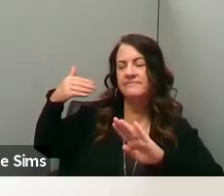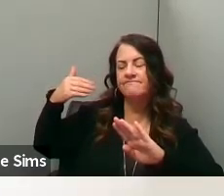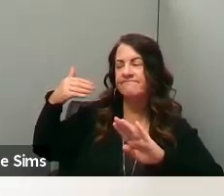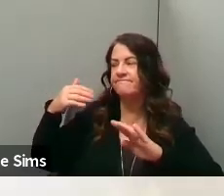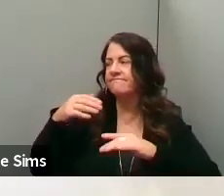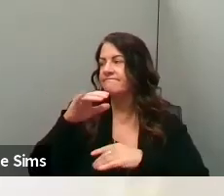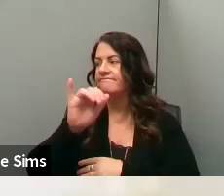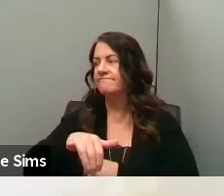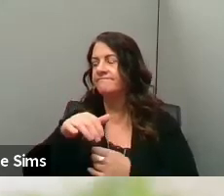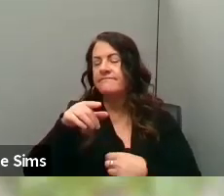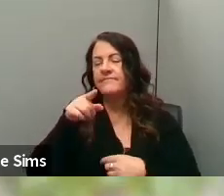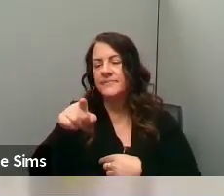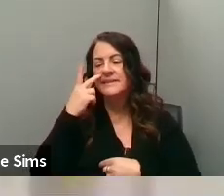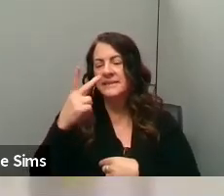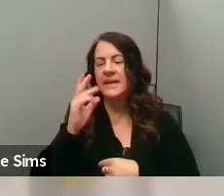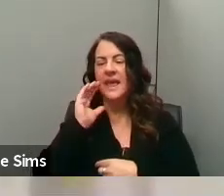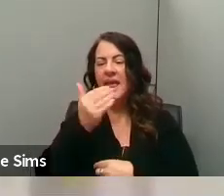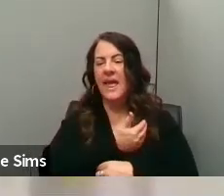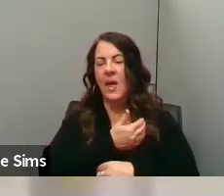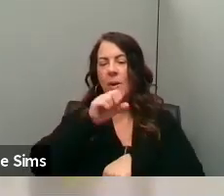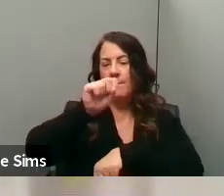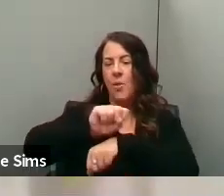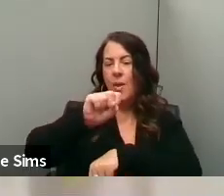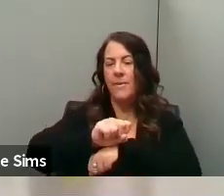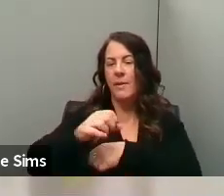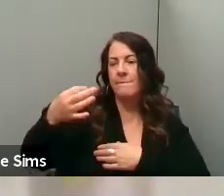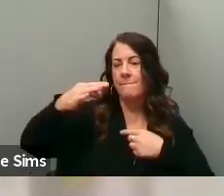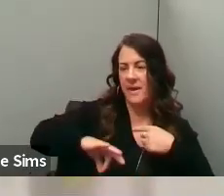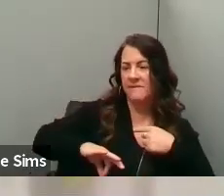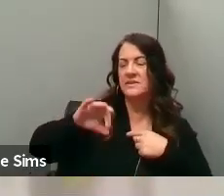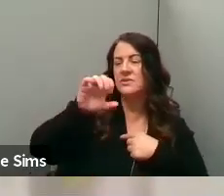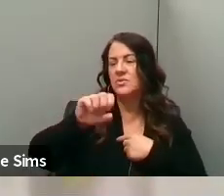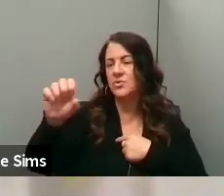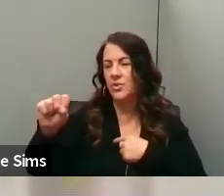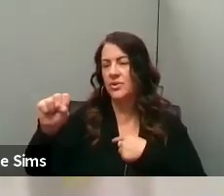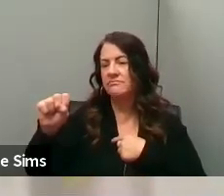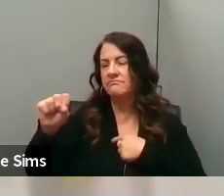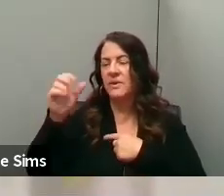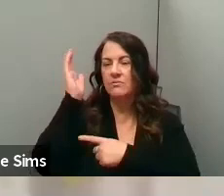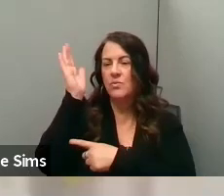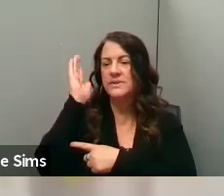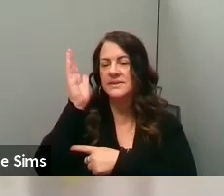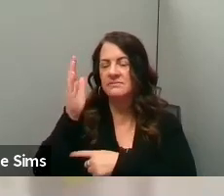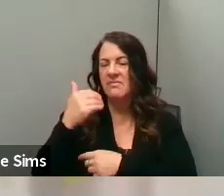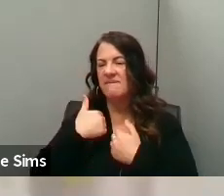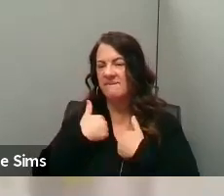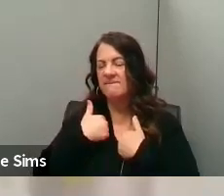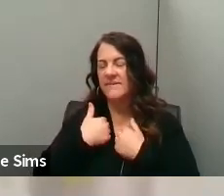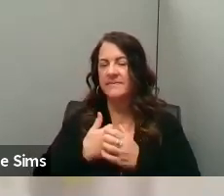And you'll see here is our employment, benefits, and Social Security presentation.